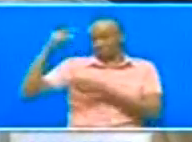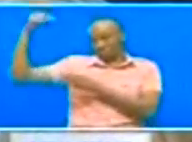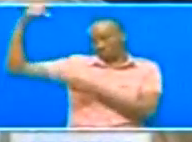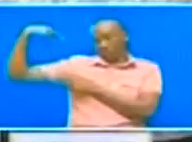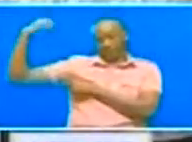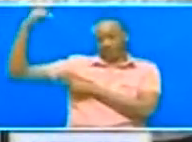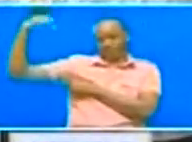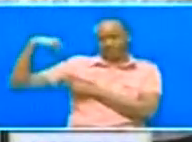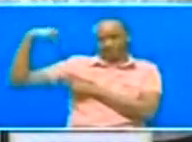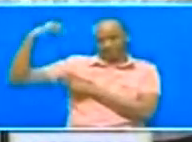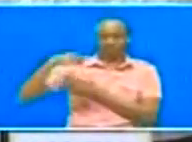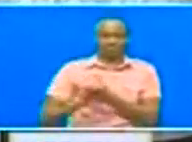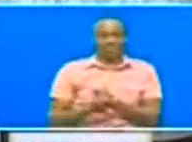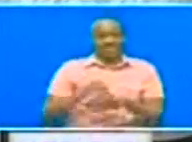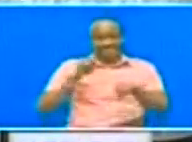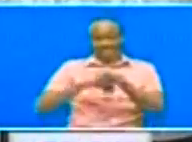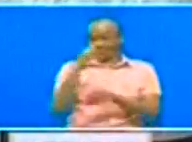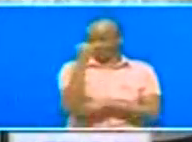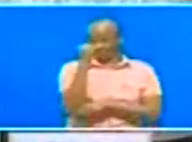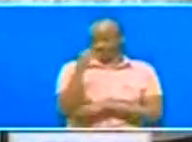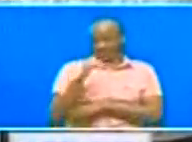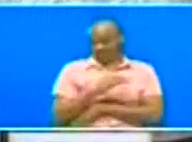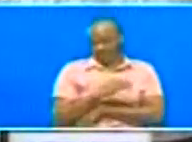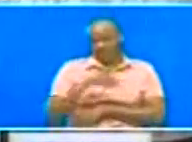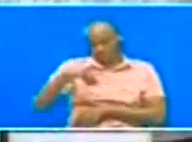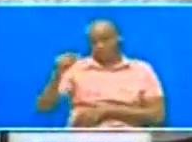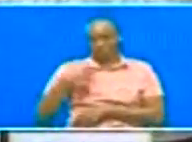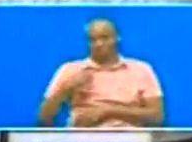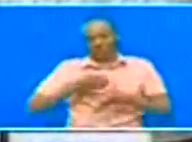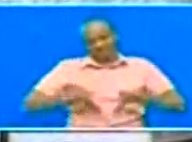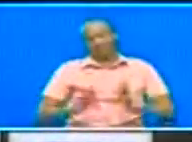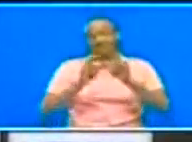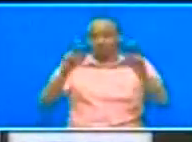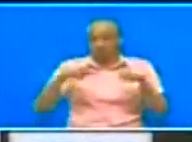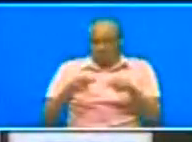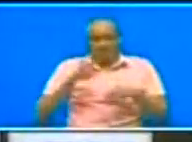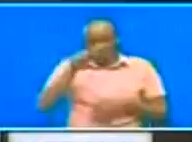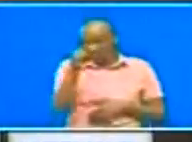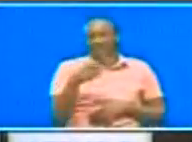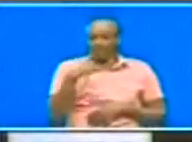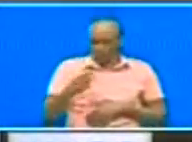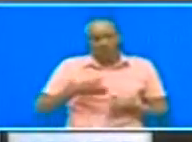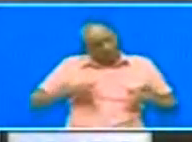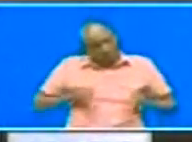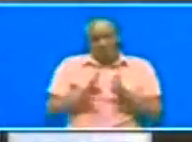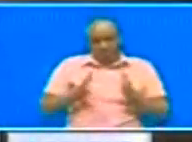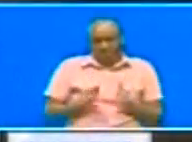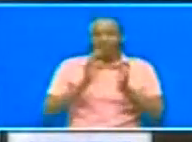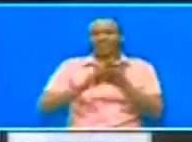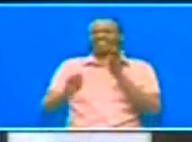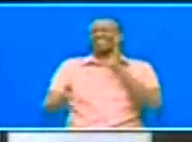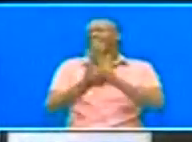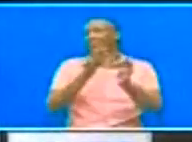was put on drip. At 5 o'clock, Ruth was taken to the delivery room, and once again she was told to push, but